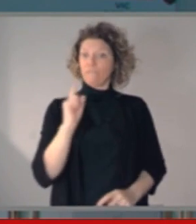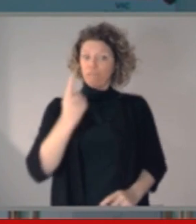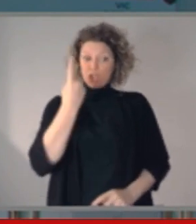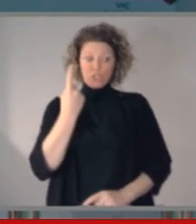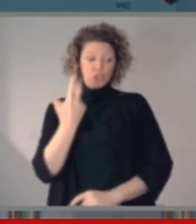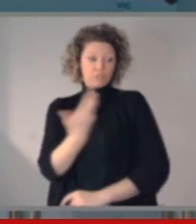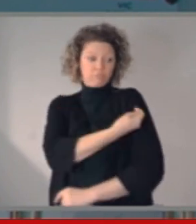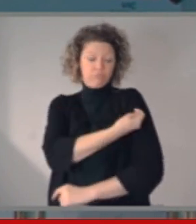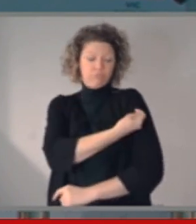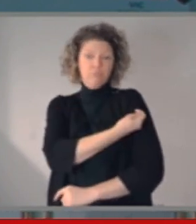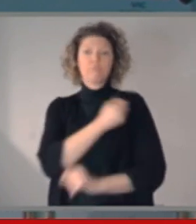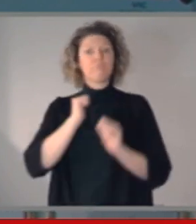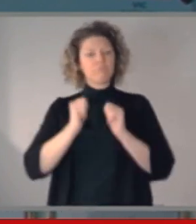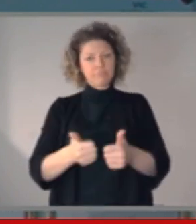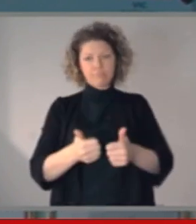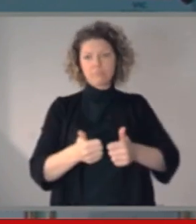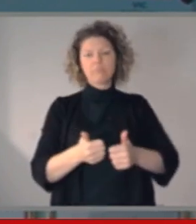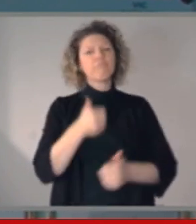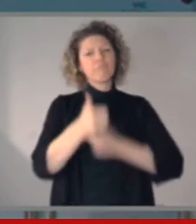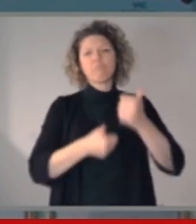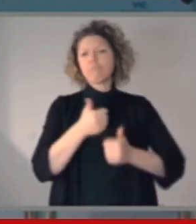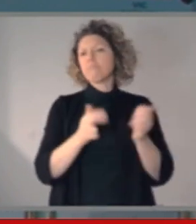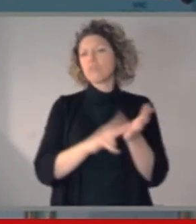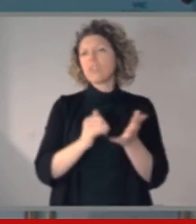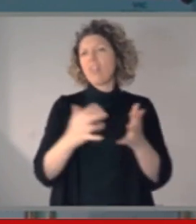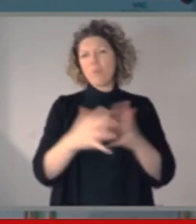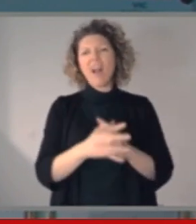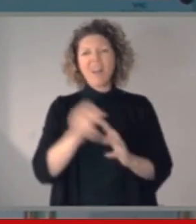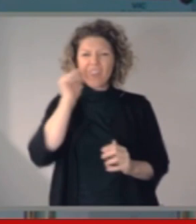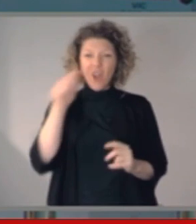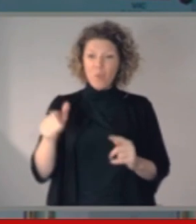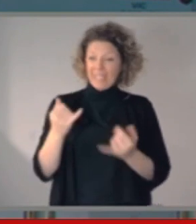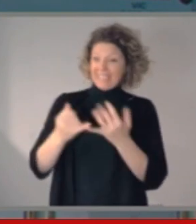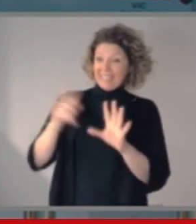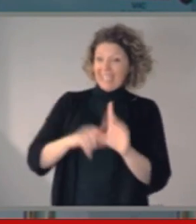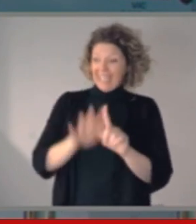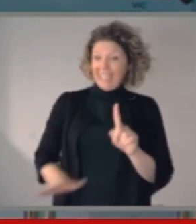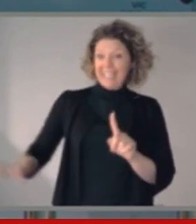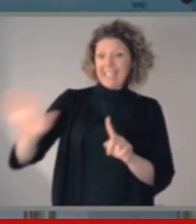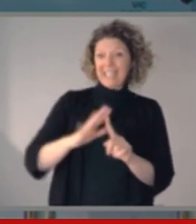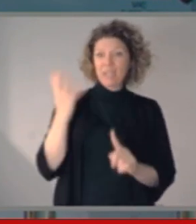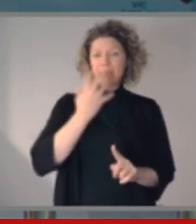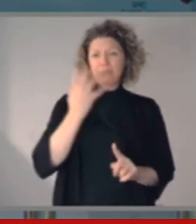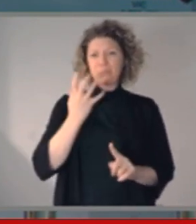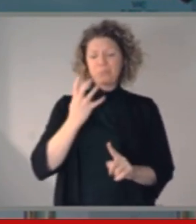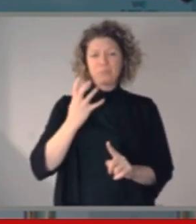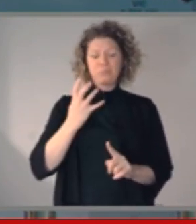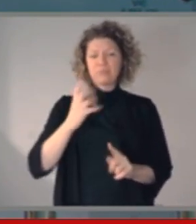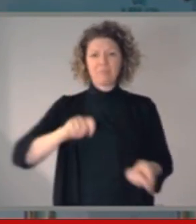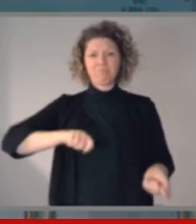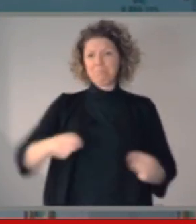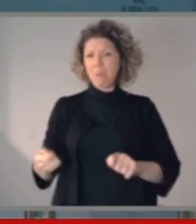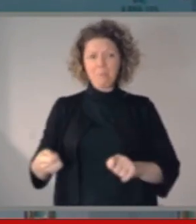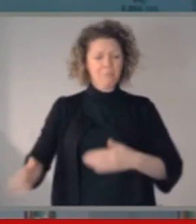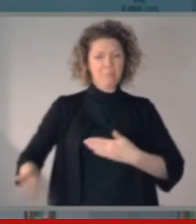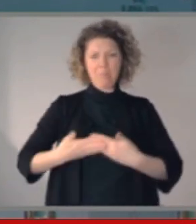result for New South Wales. And I want to thank everyone, particularly across Greater Sydney, in those lockdown areas, who've been turning out, not just to get tested, but to go